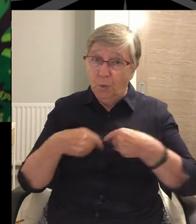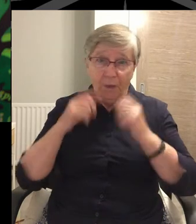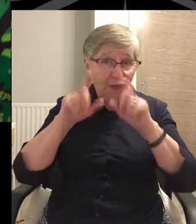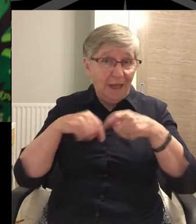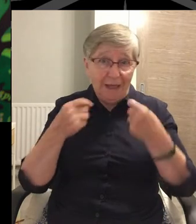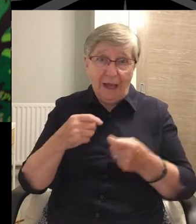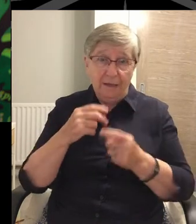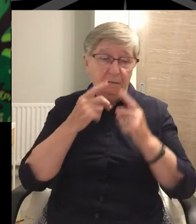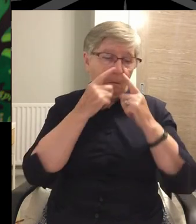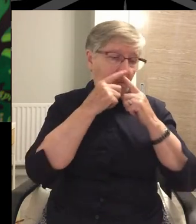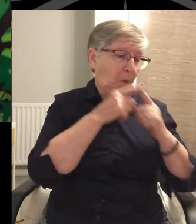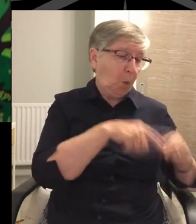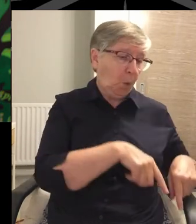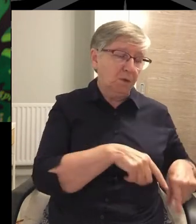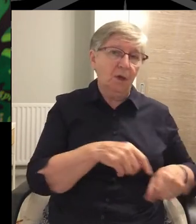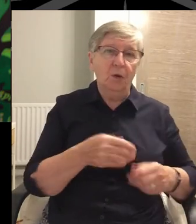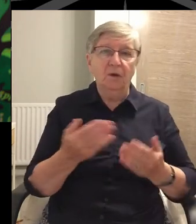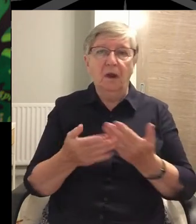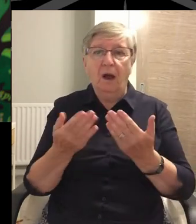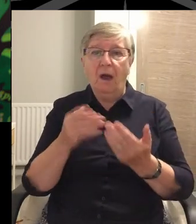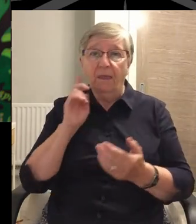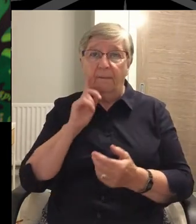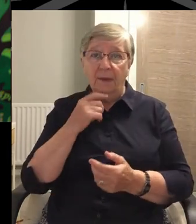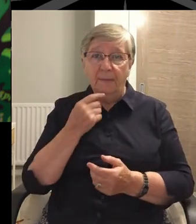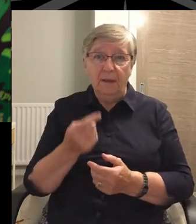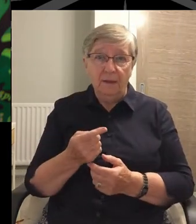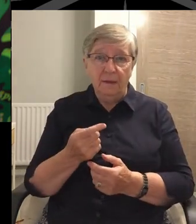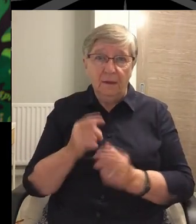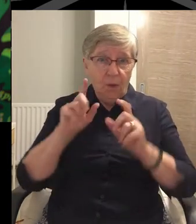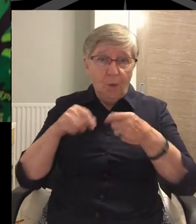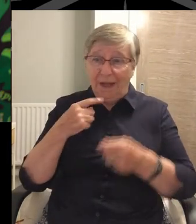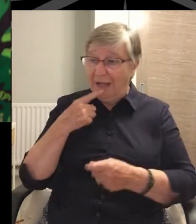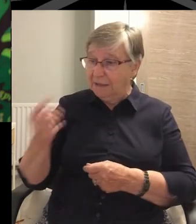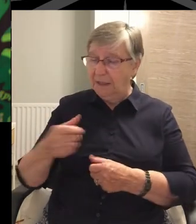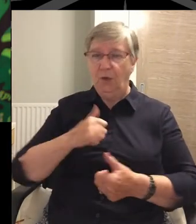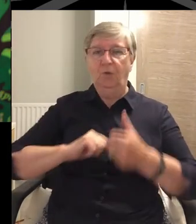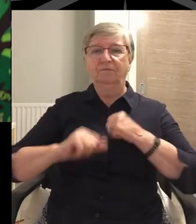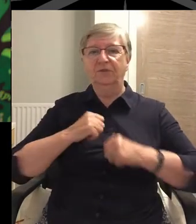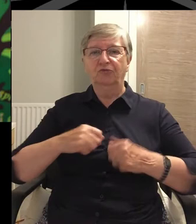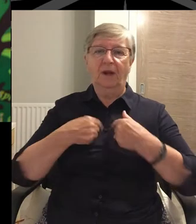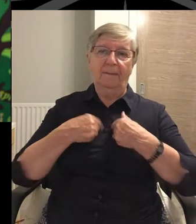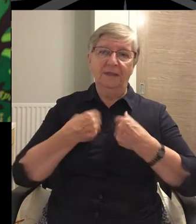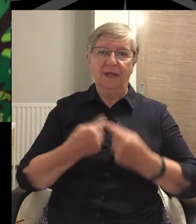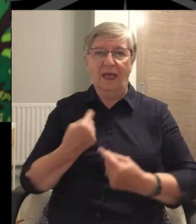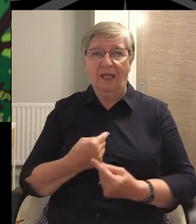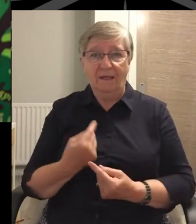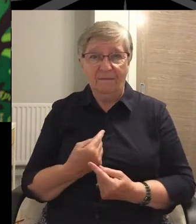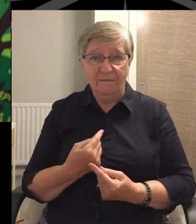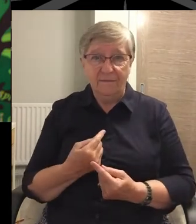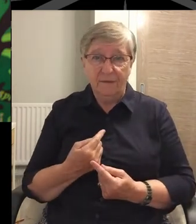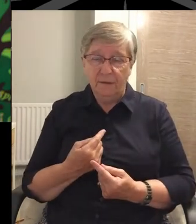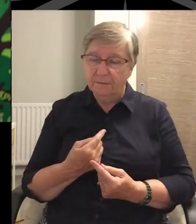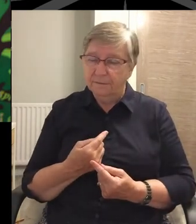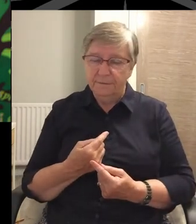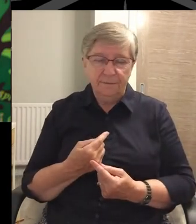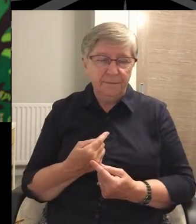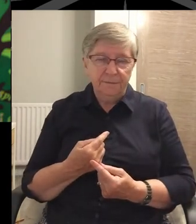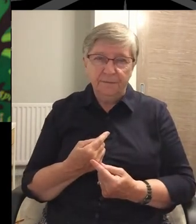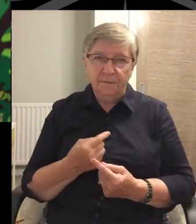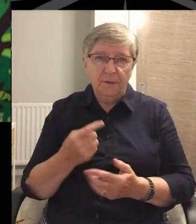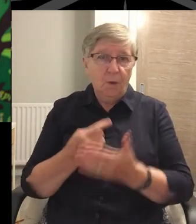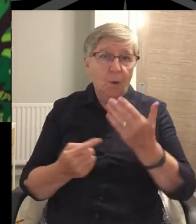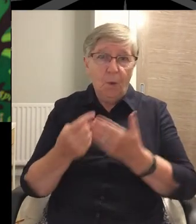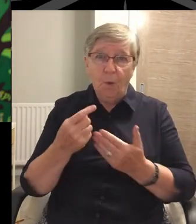not only do we not have any grounds for looking down on others and judging others, we have nothing to say by way of self-congratulation. We have nothing to